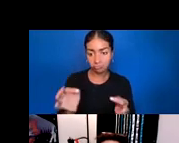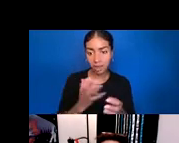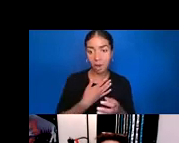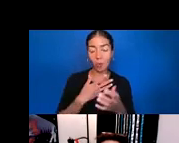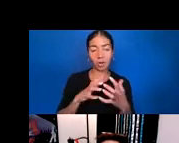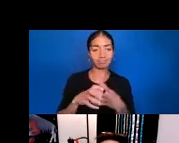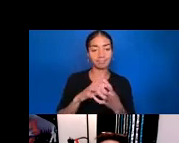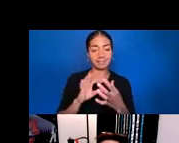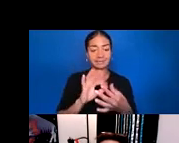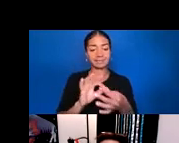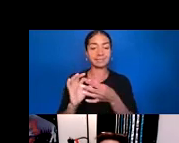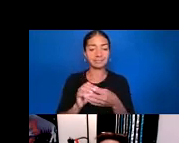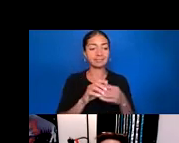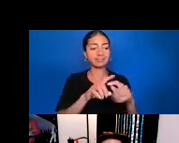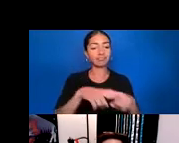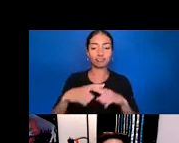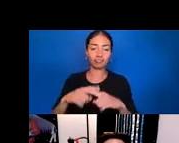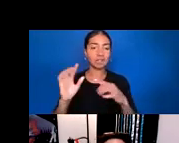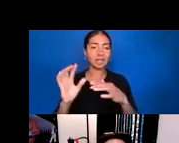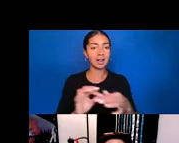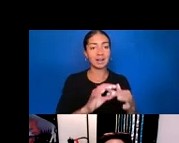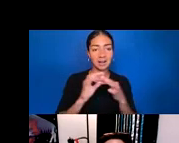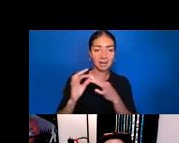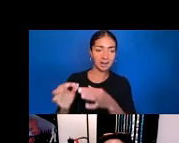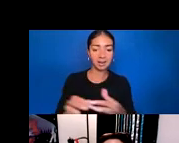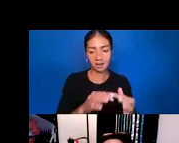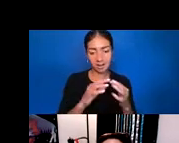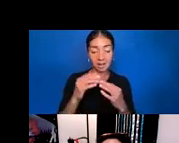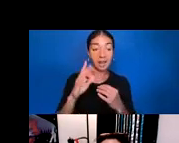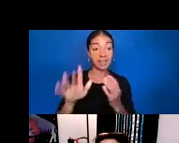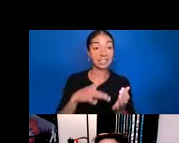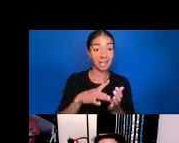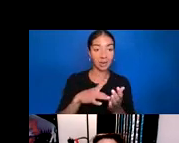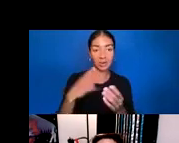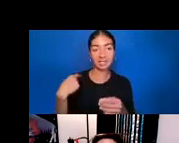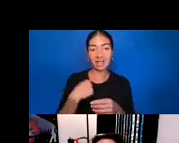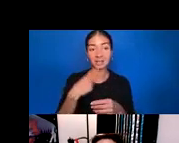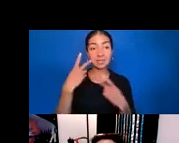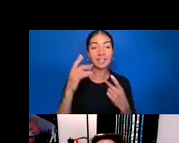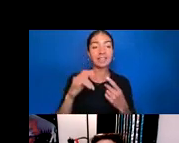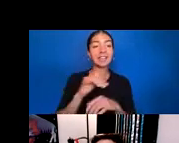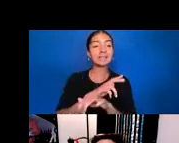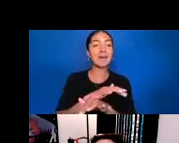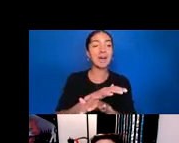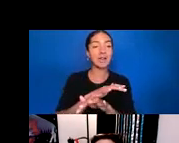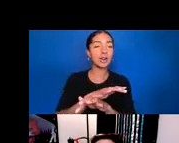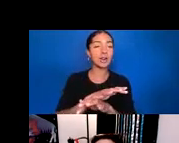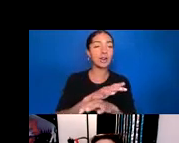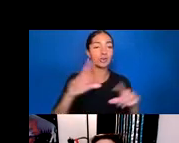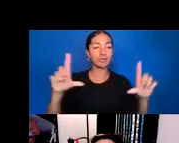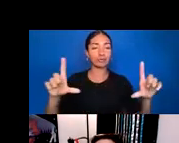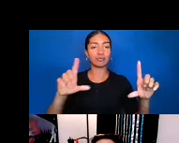is us. You can see like the spider web, that everything that we're touching and